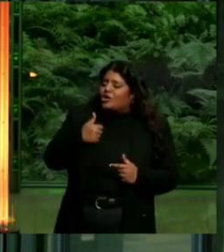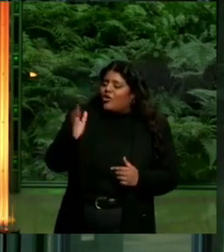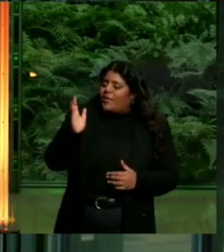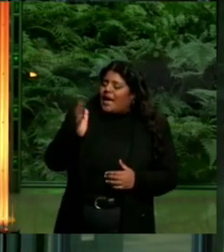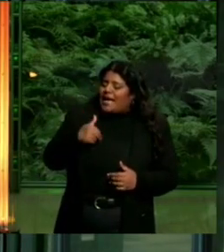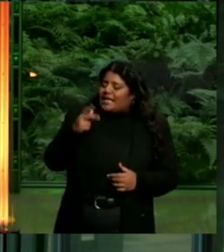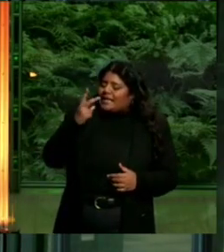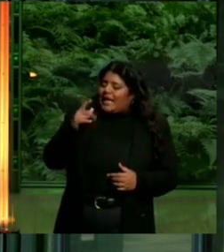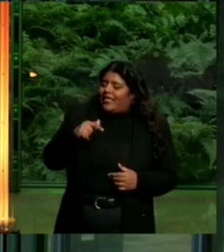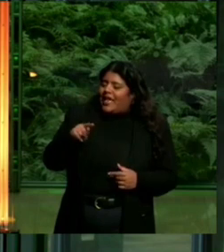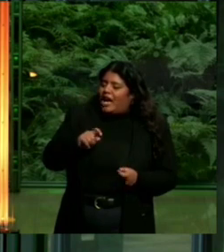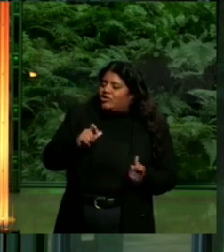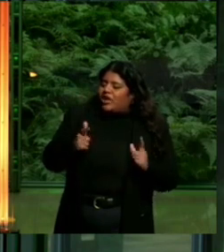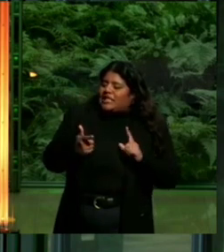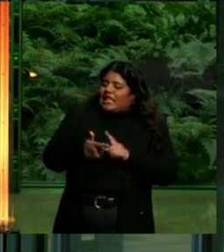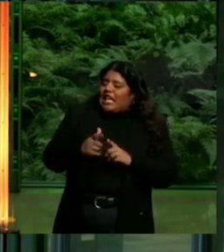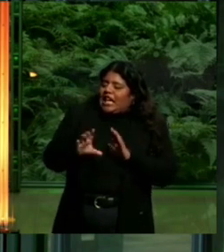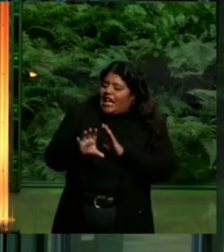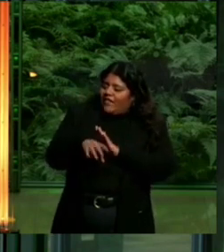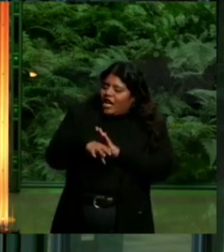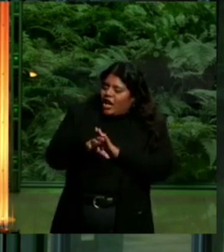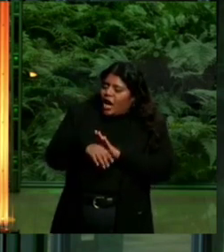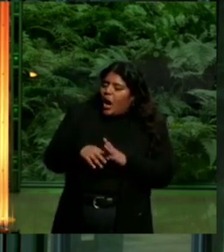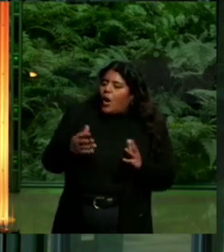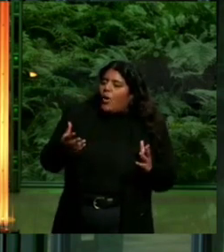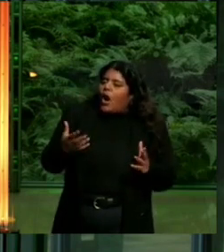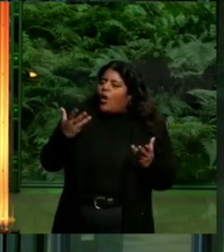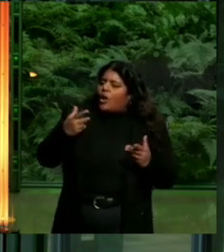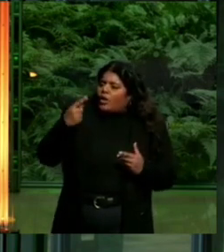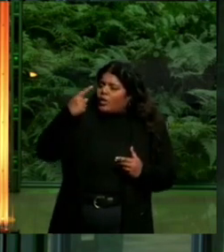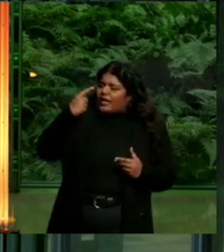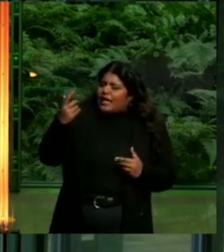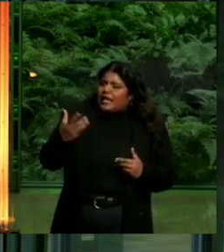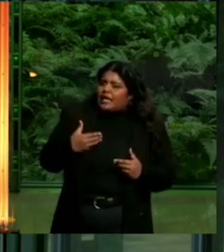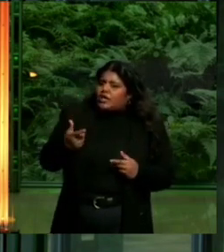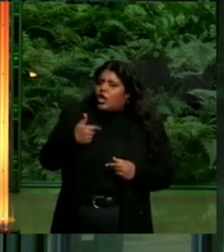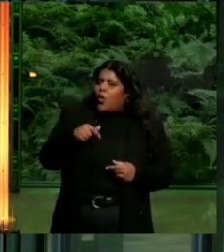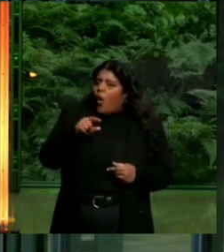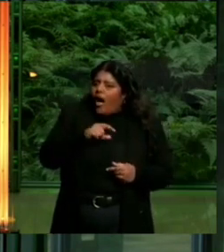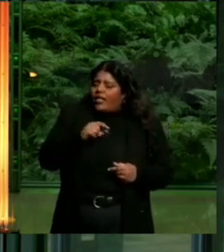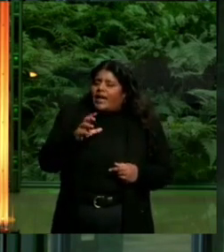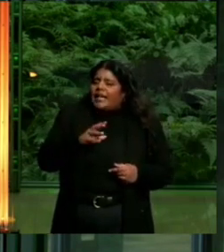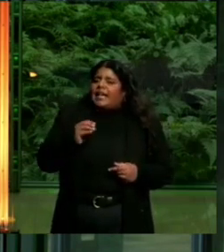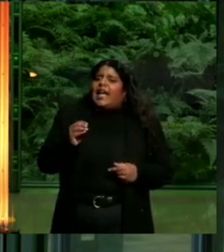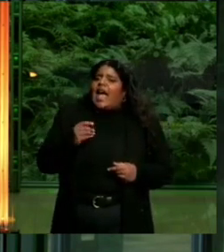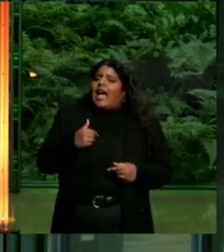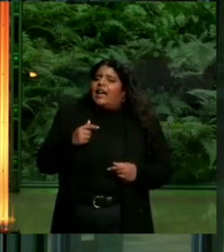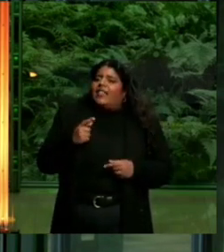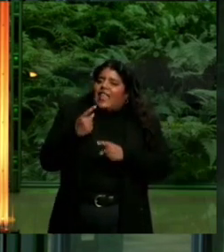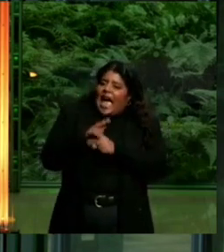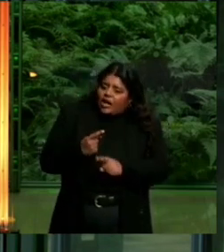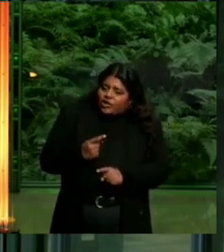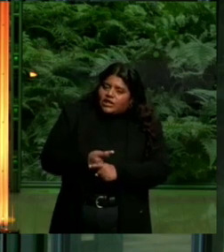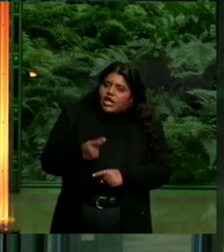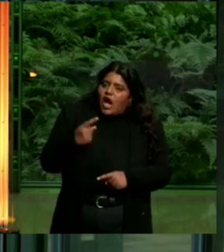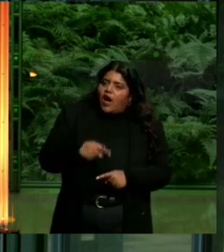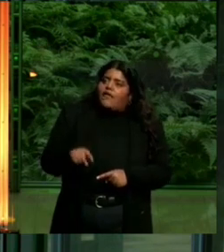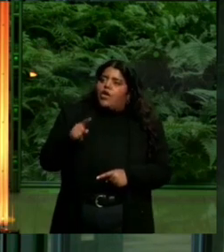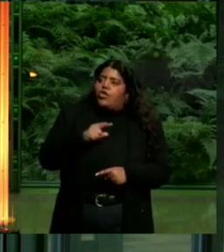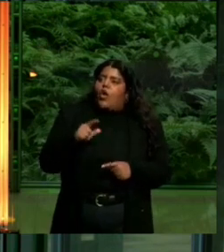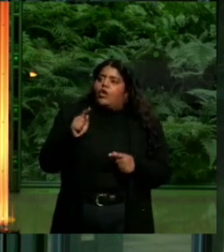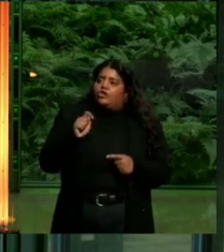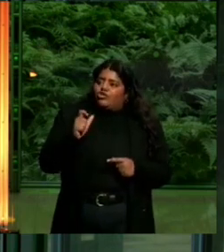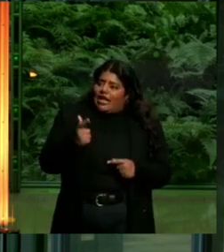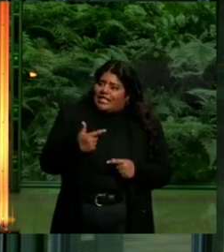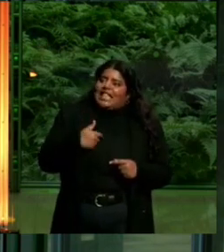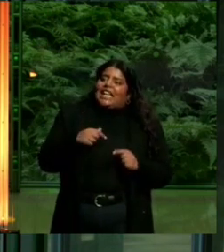and seeing that translated video. Yeah. What do you think is the quality and the accuracy of those translated